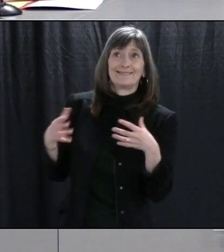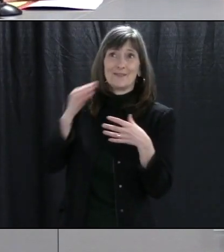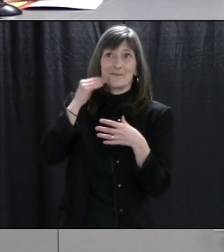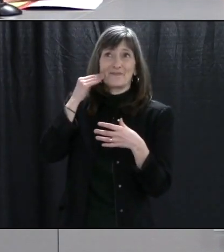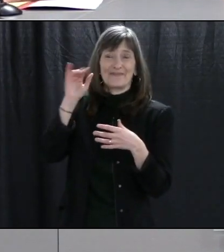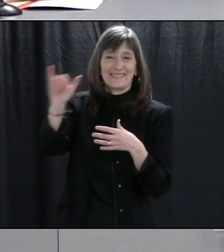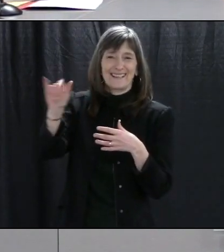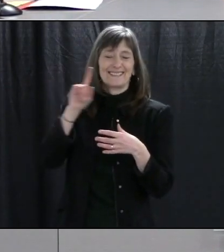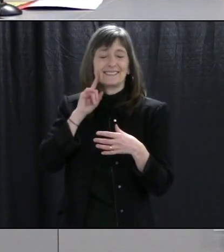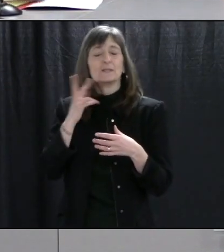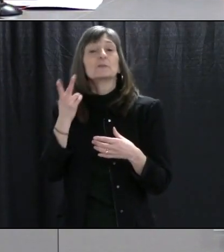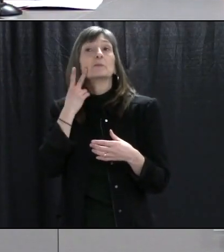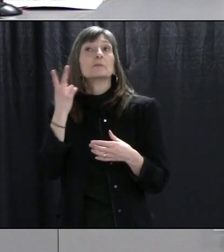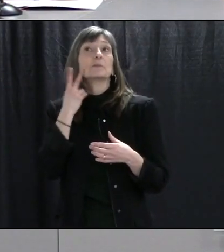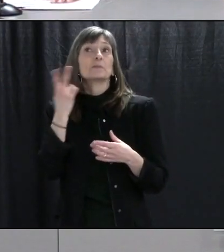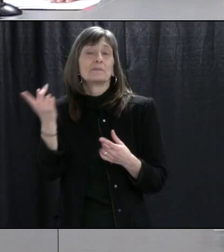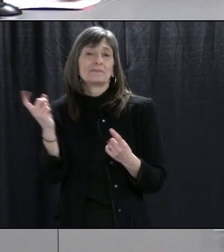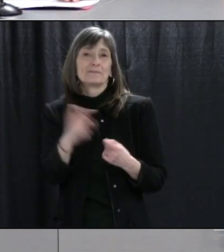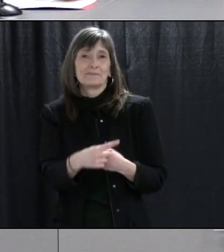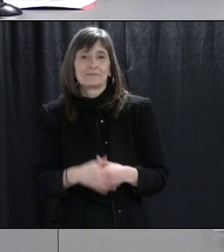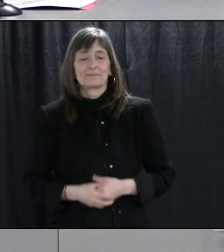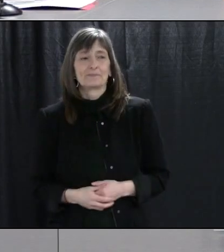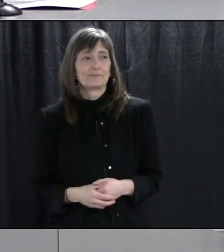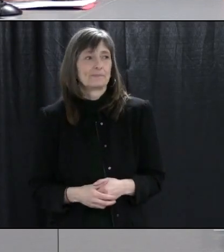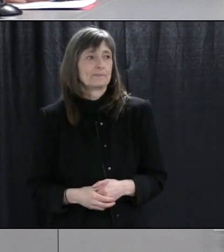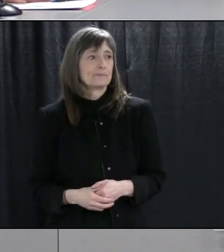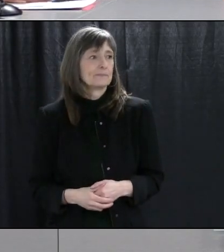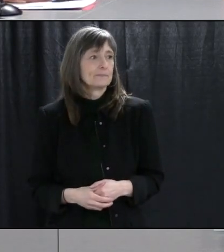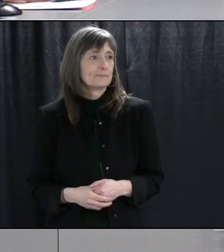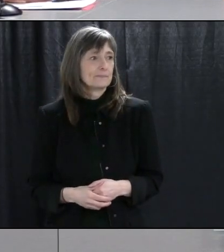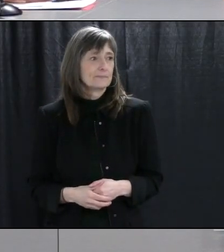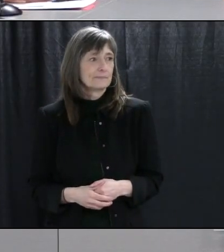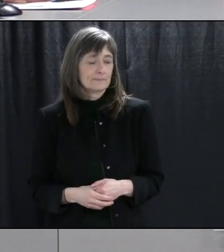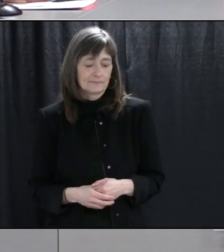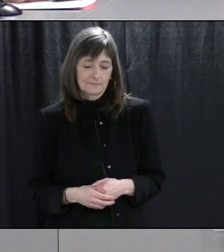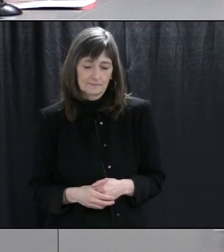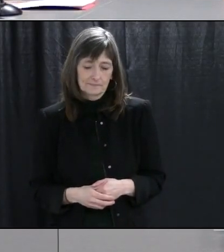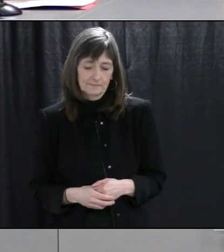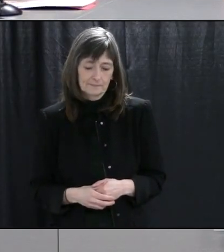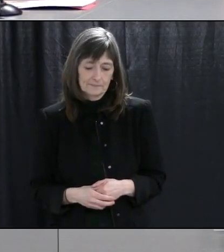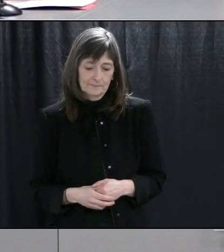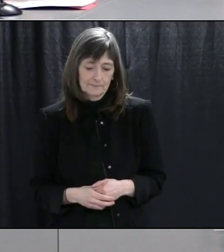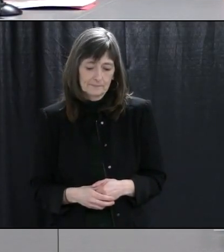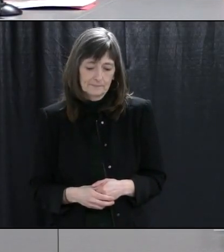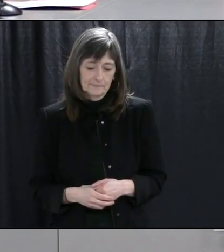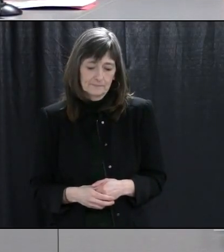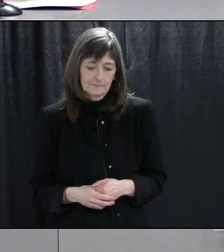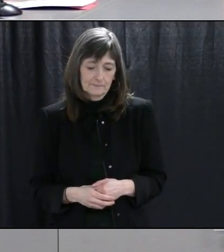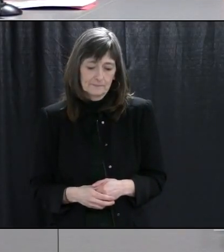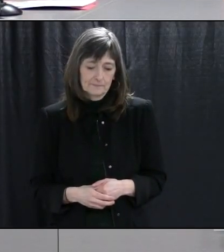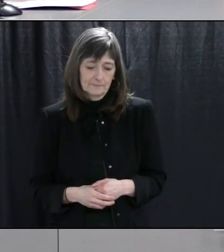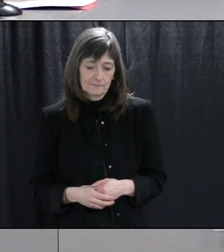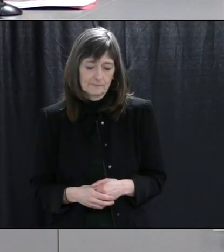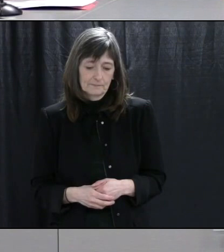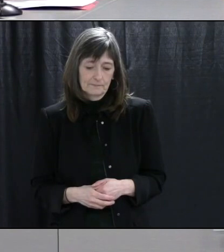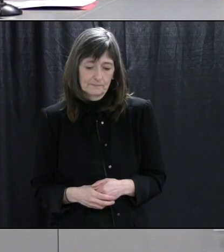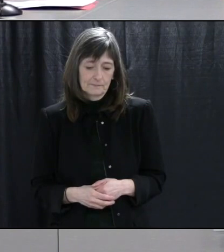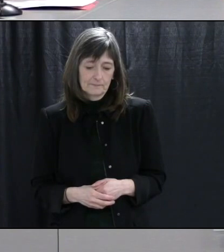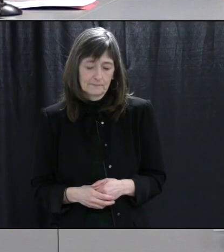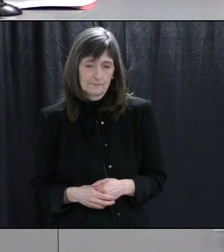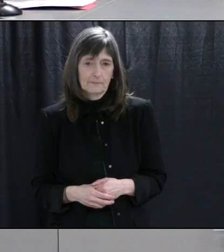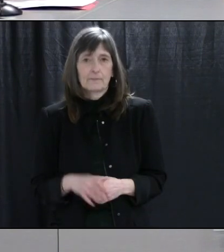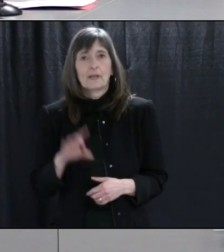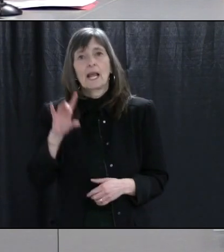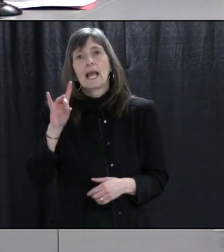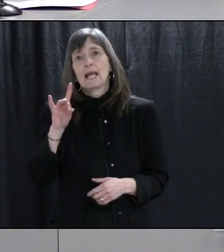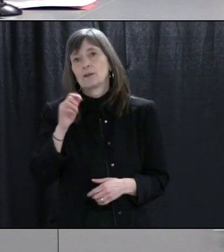homes. So we now turn it over to the media for some questions. Thank you, Premier. For the benefit of our speakers, we have 8